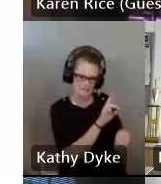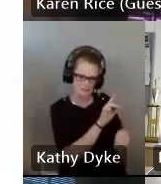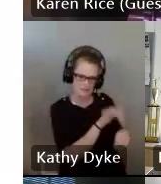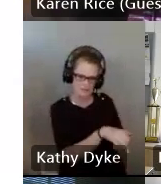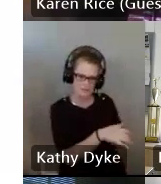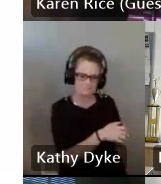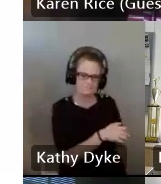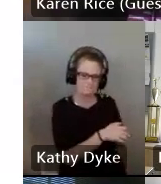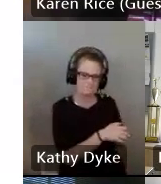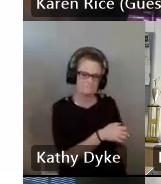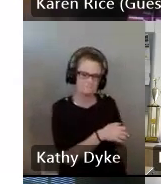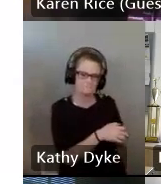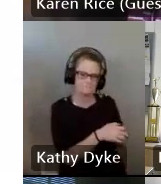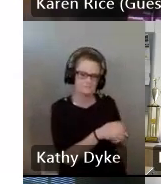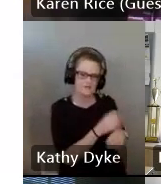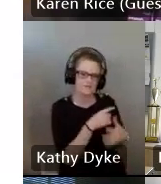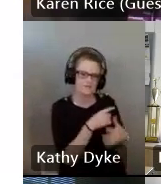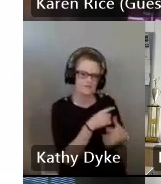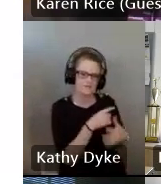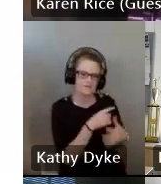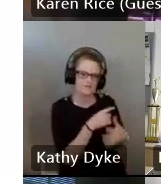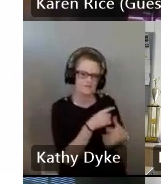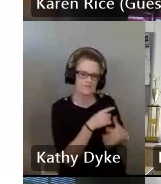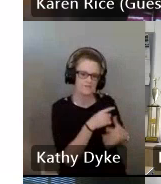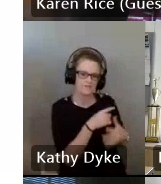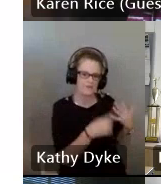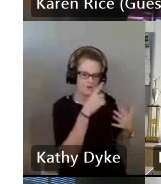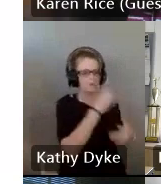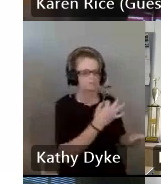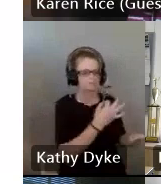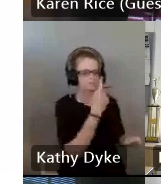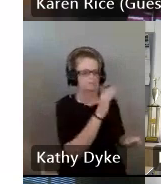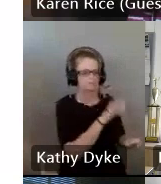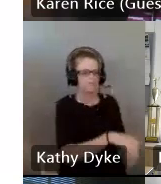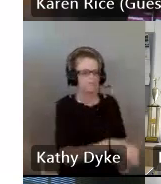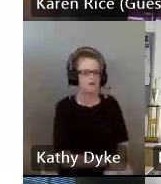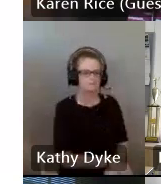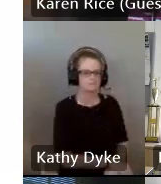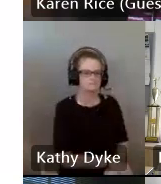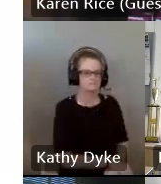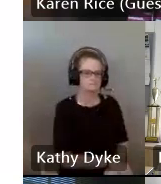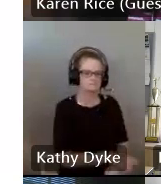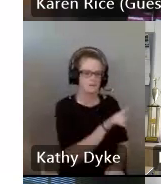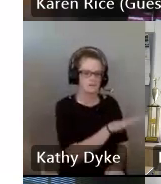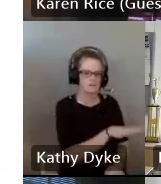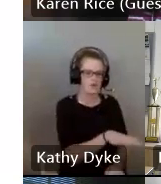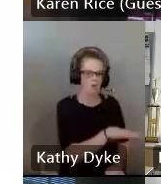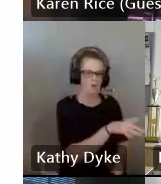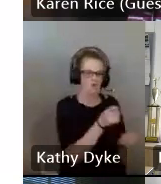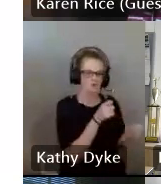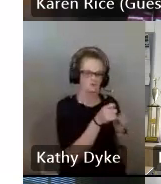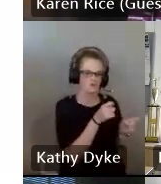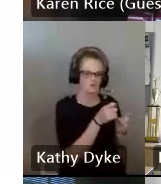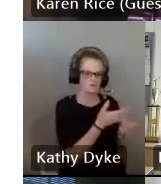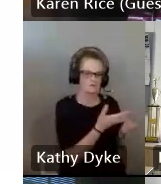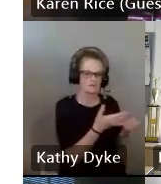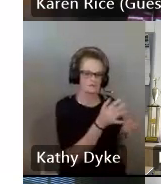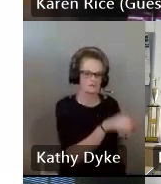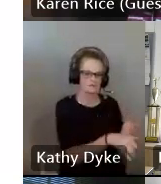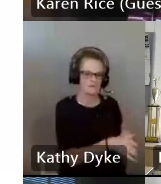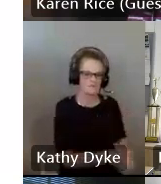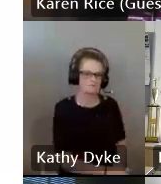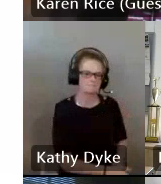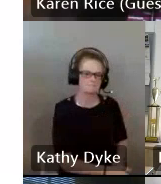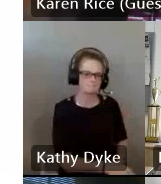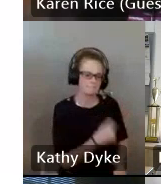So those are all local decisions, what people do that way. Those are all local controls and things like that. So